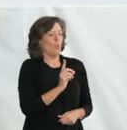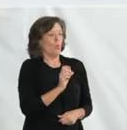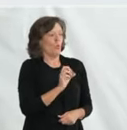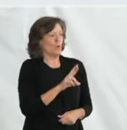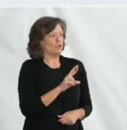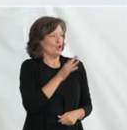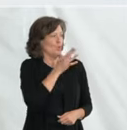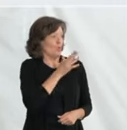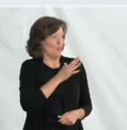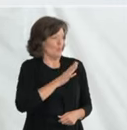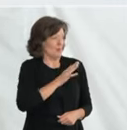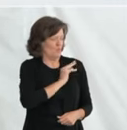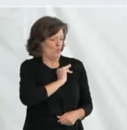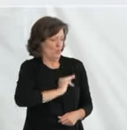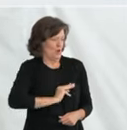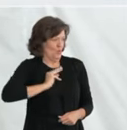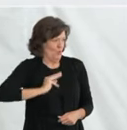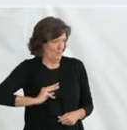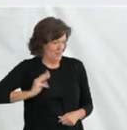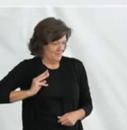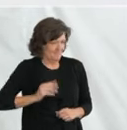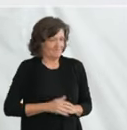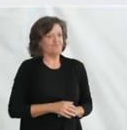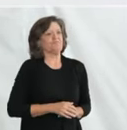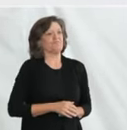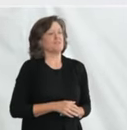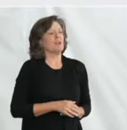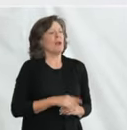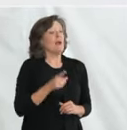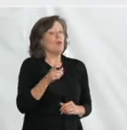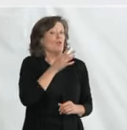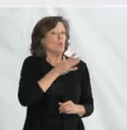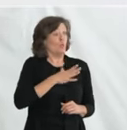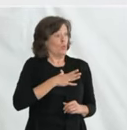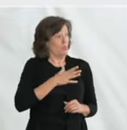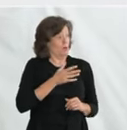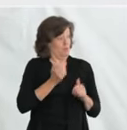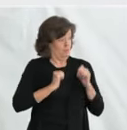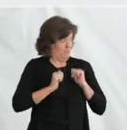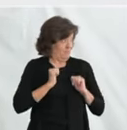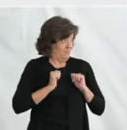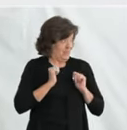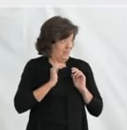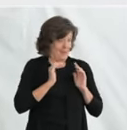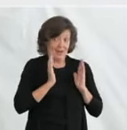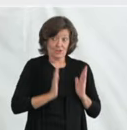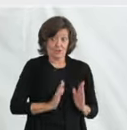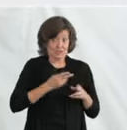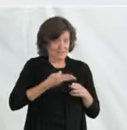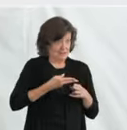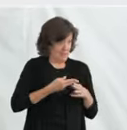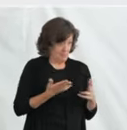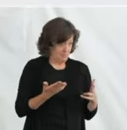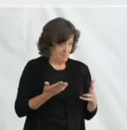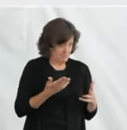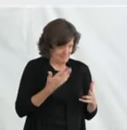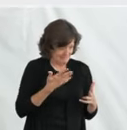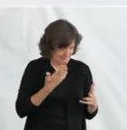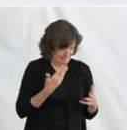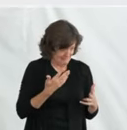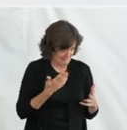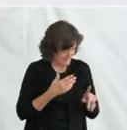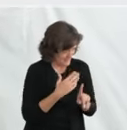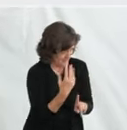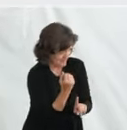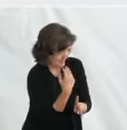actors and actresses. And the actress who played Wonder Woman was a lady named, oh my goodness, Linda Carter. Right, thank you.